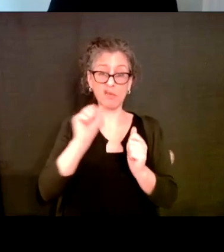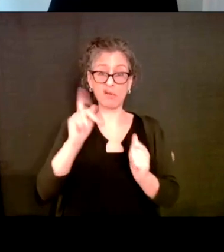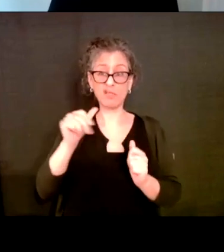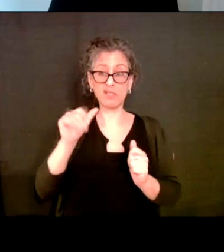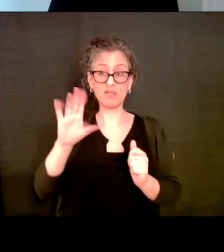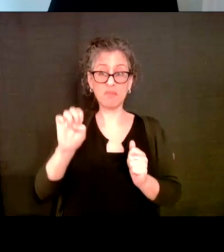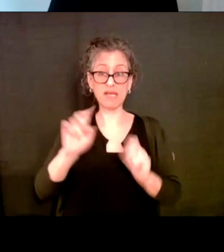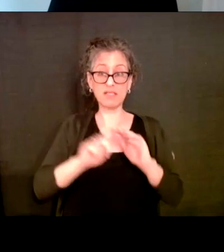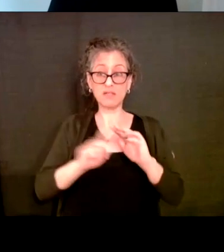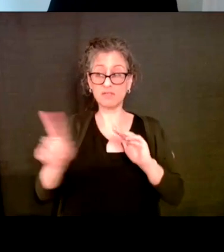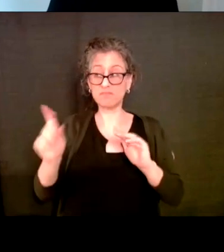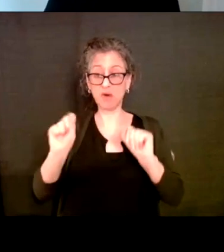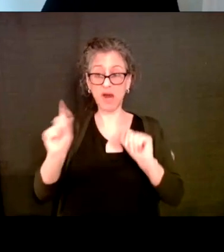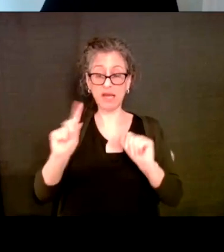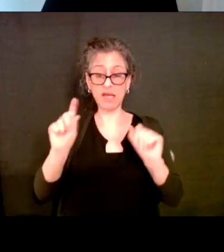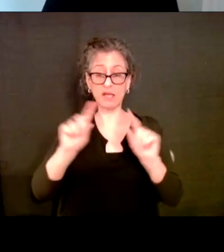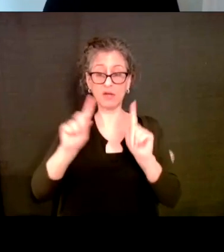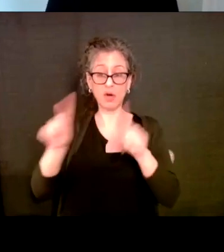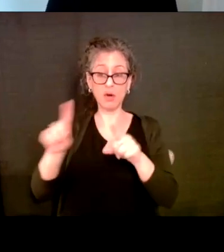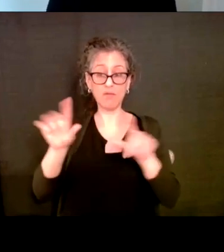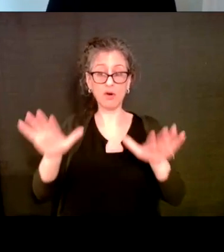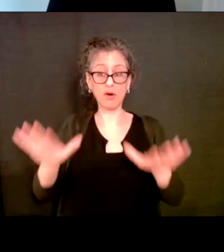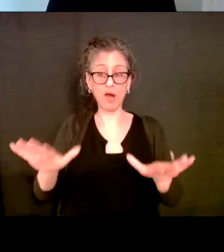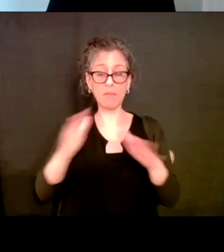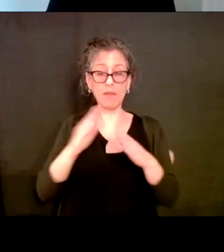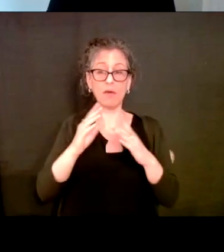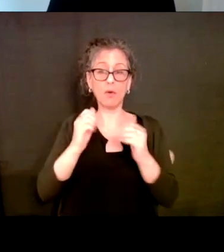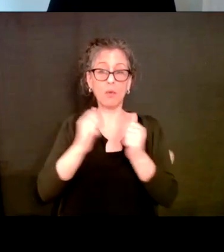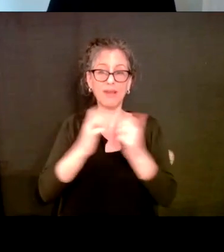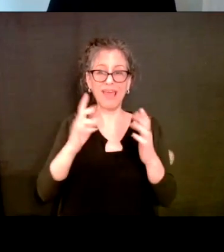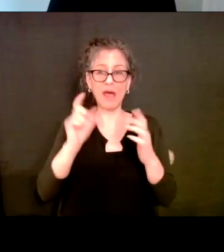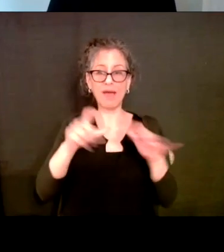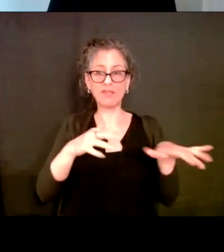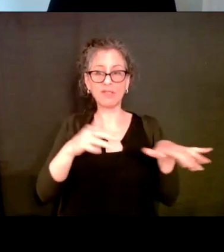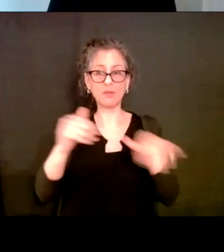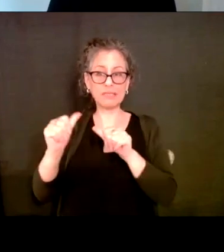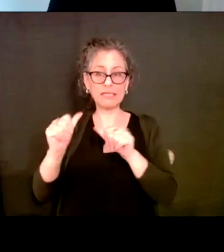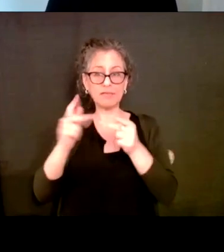to calm and relax without actually having to leave the site?